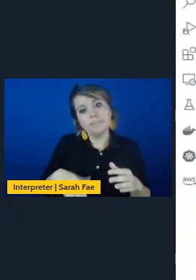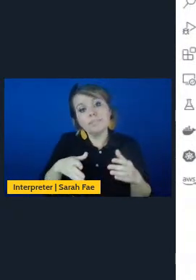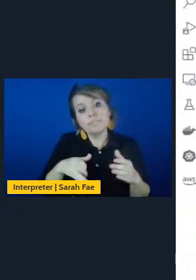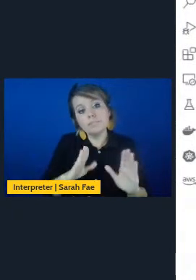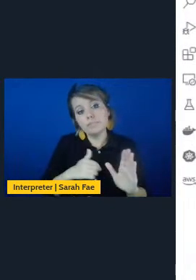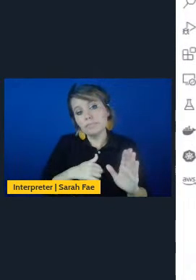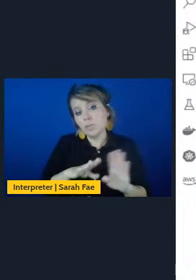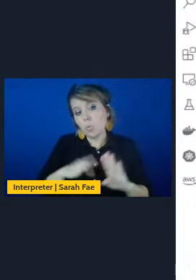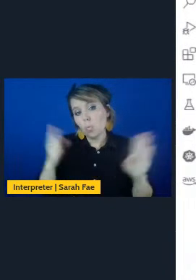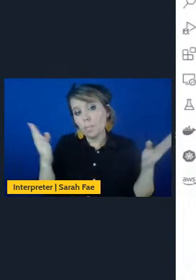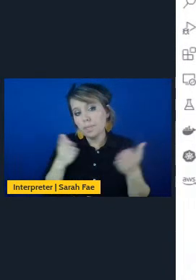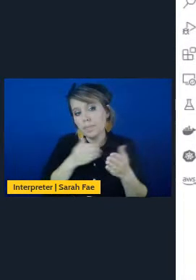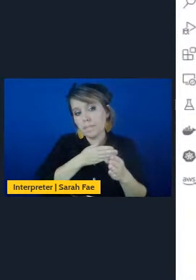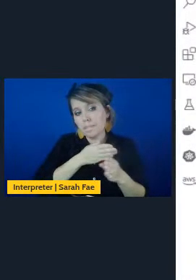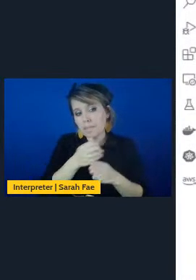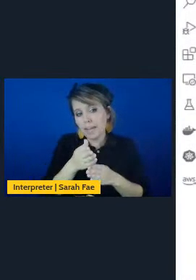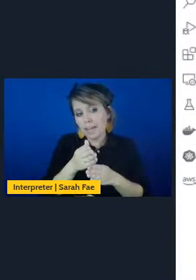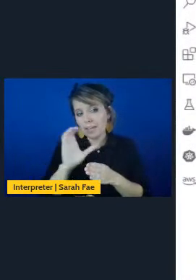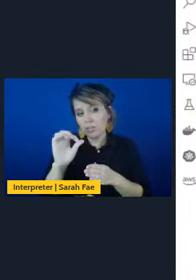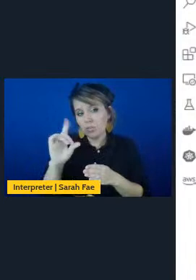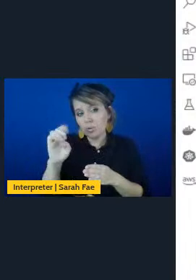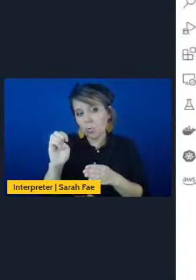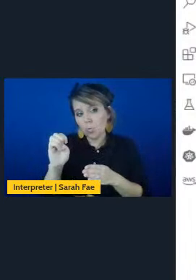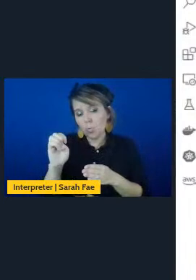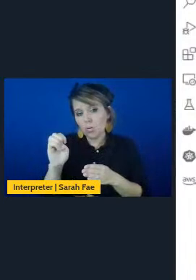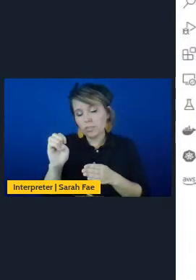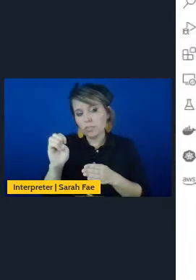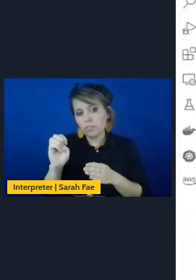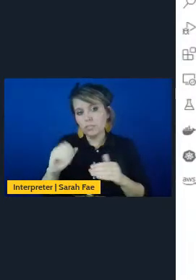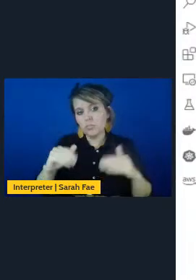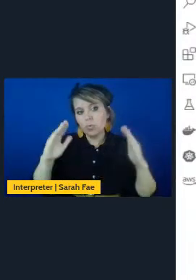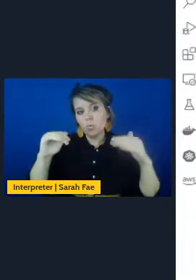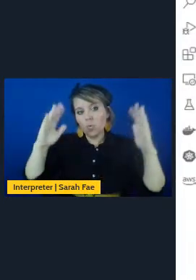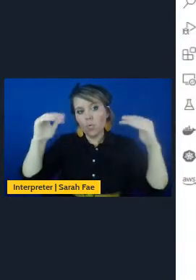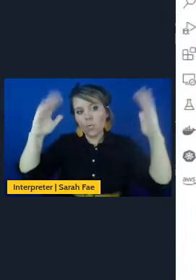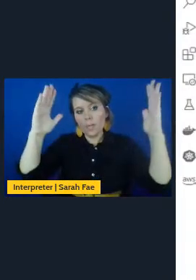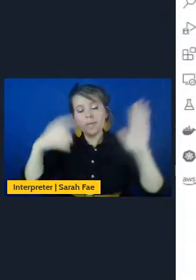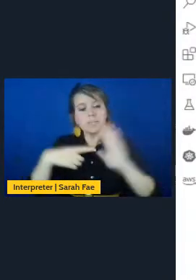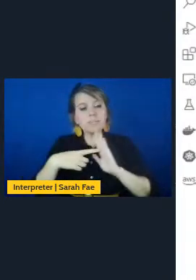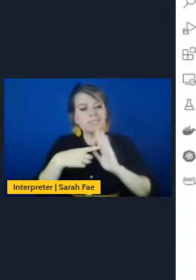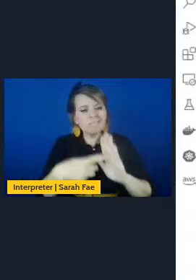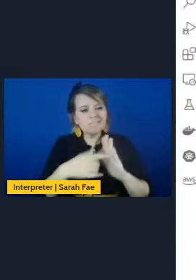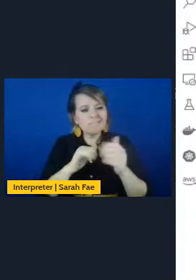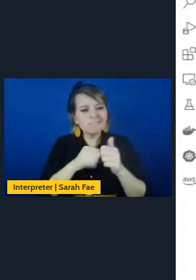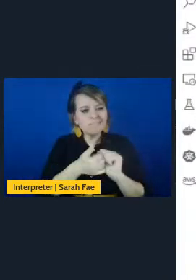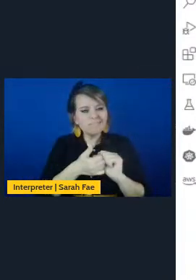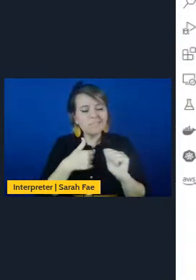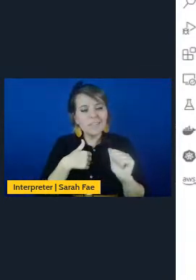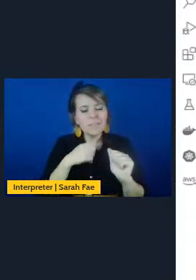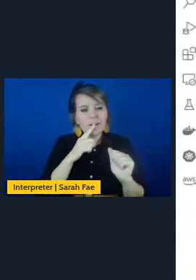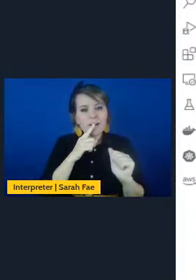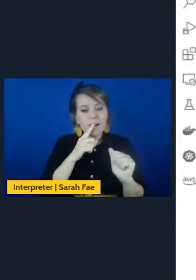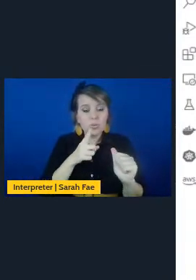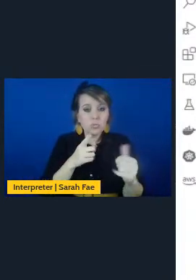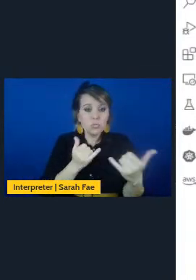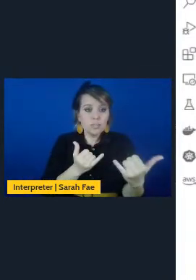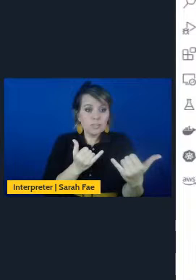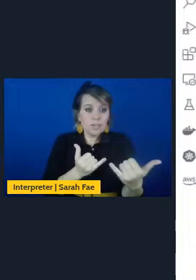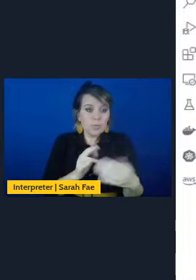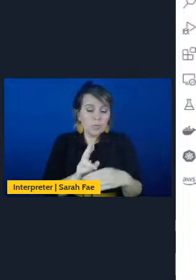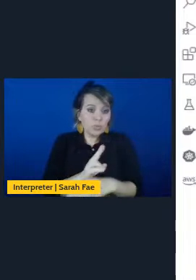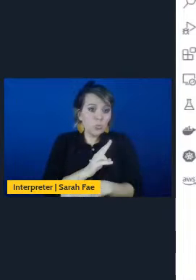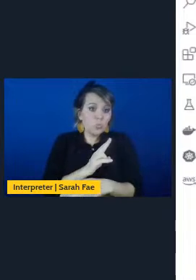open the main code here and just scroll up a little bit and show you how I have actually now